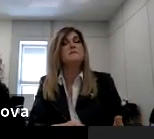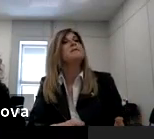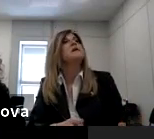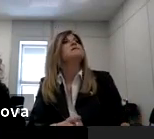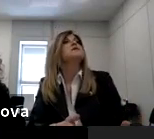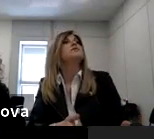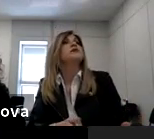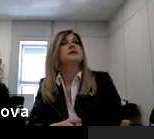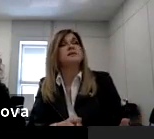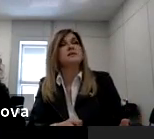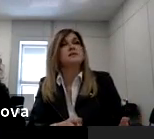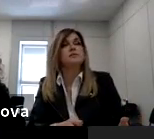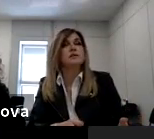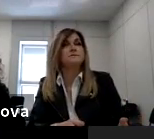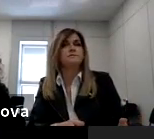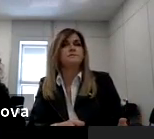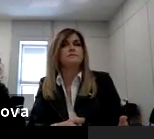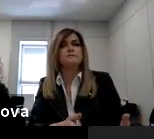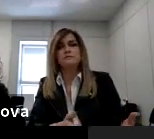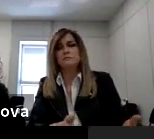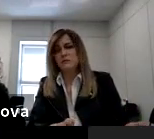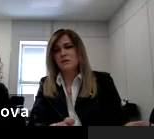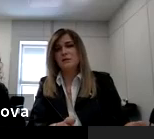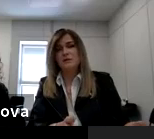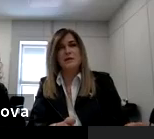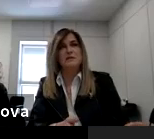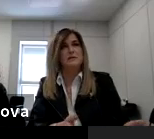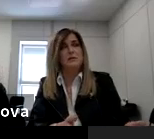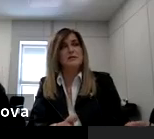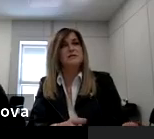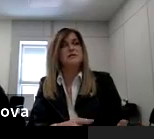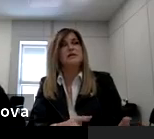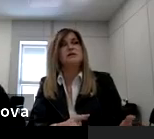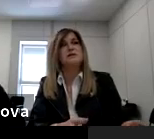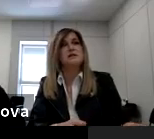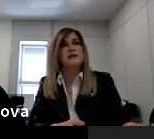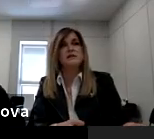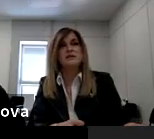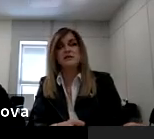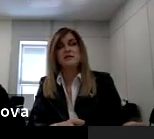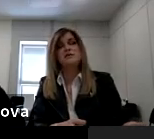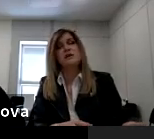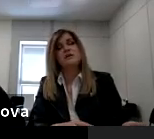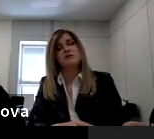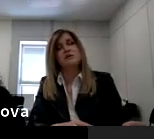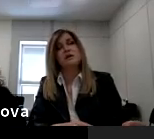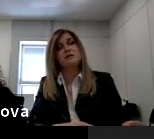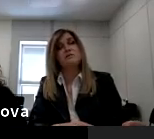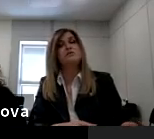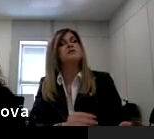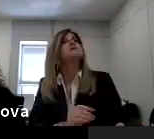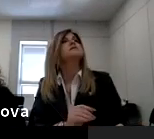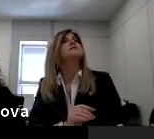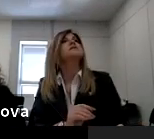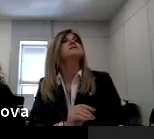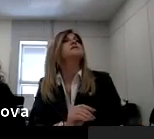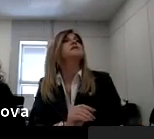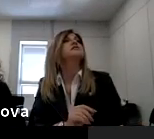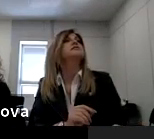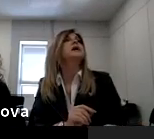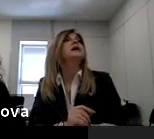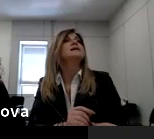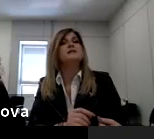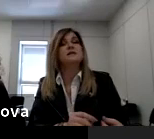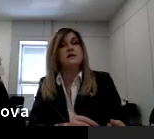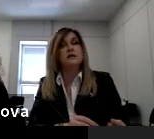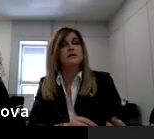times. So what we consider to be, again, a must, it's EAC, it's a Russia and Customs Union